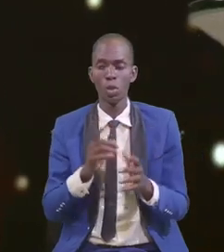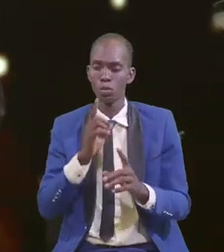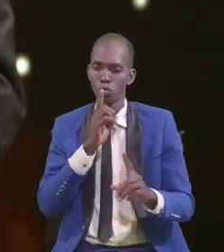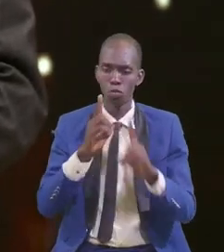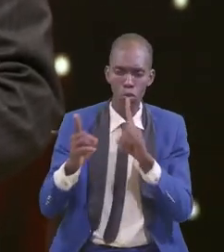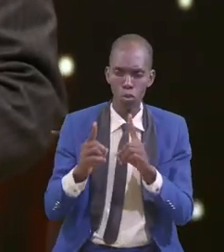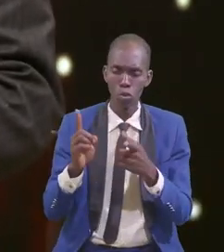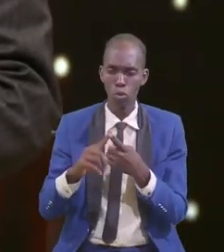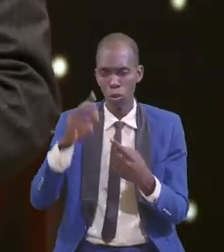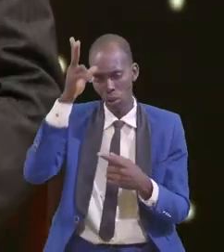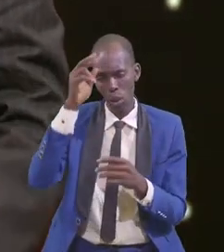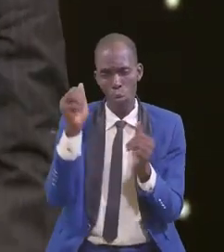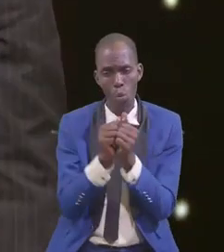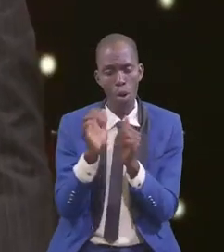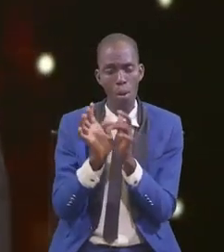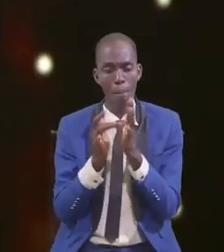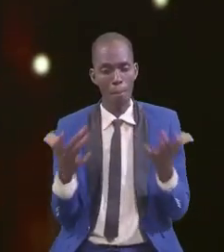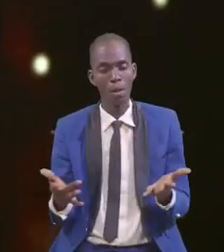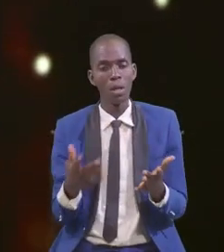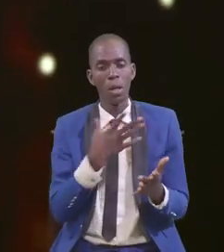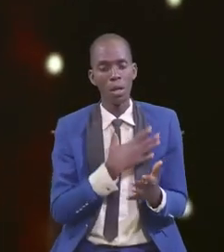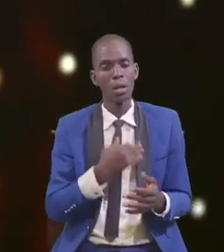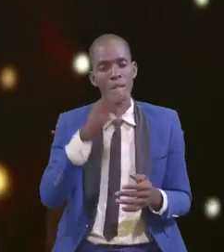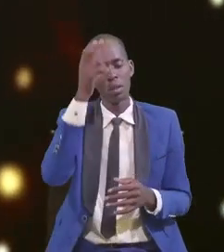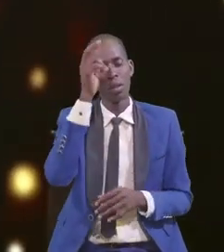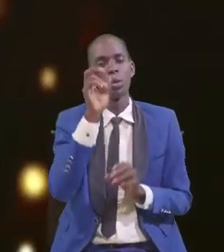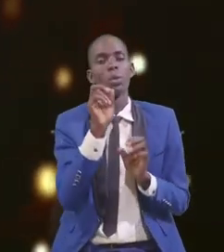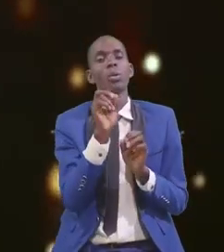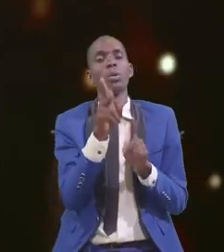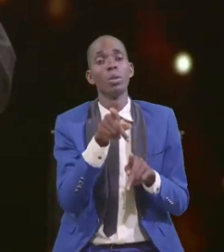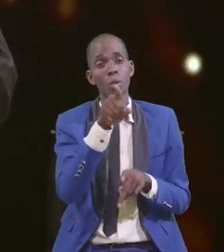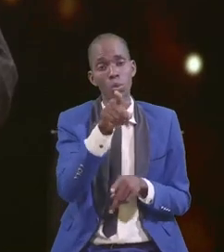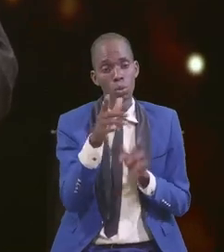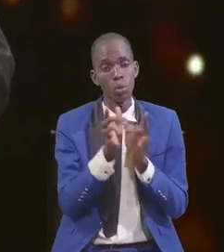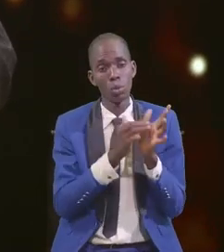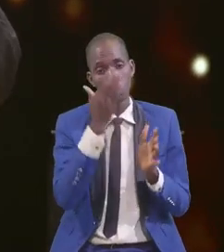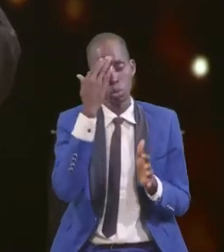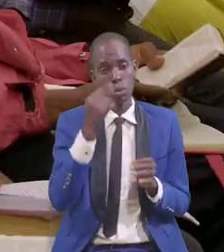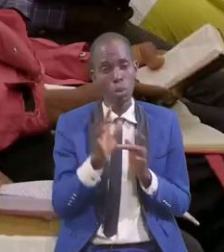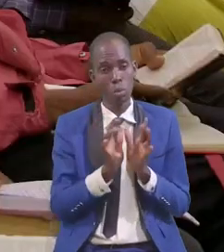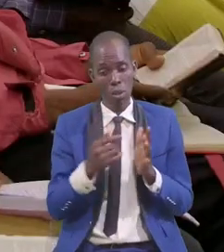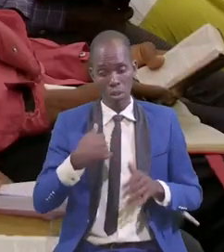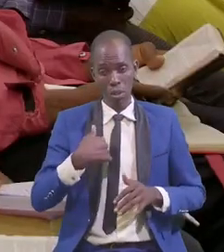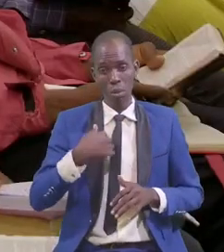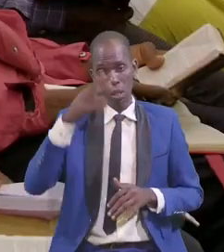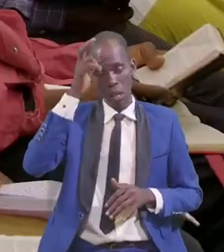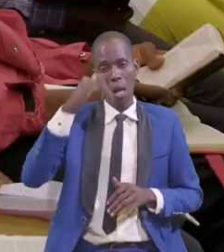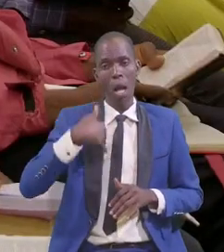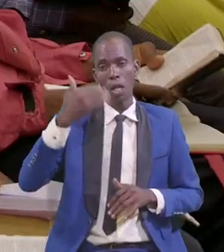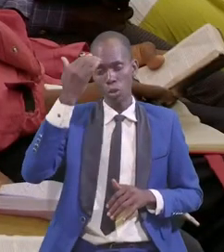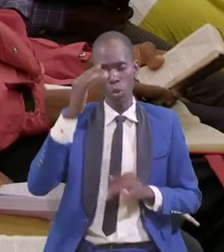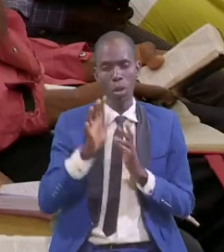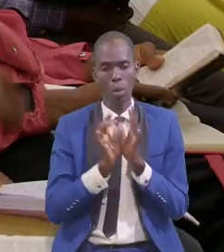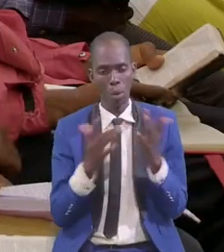the Bible too. Satan knows the Bible. Although he will twist it, he